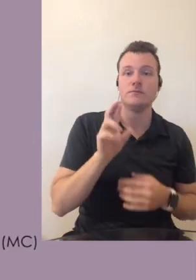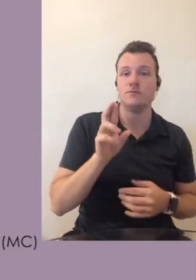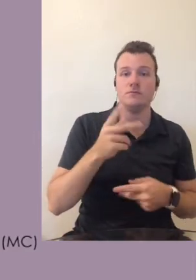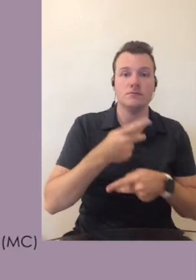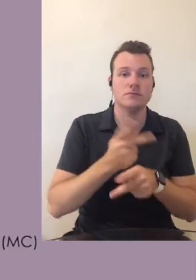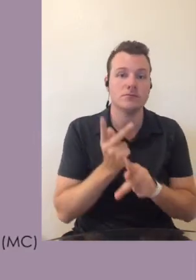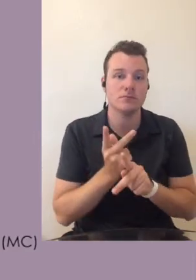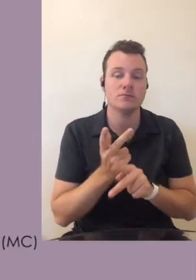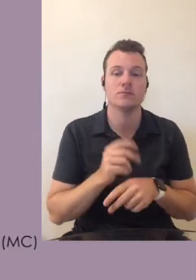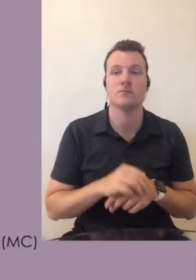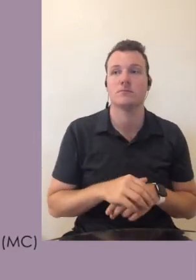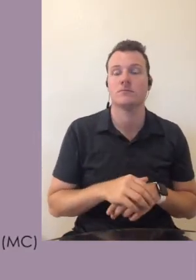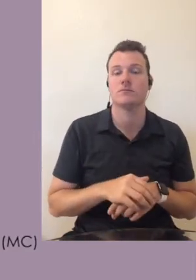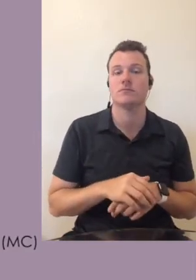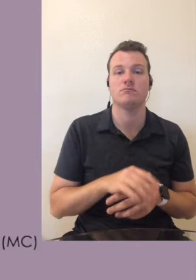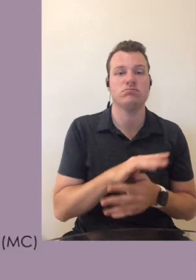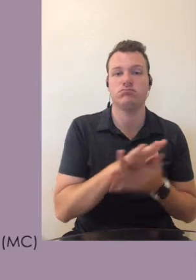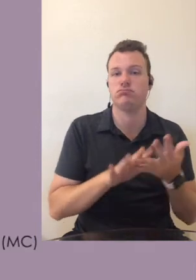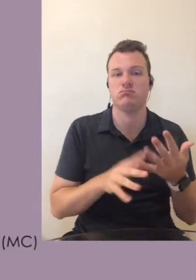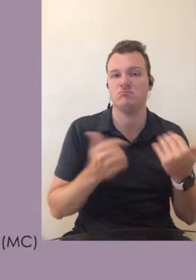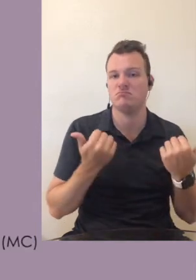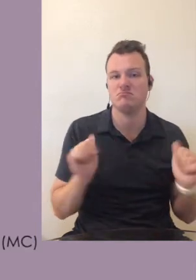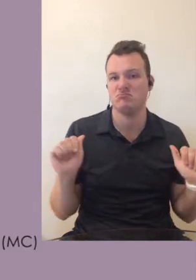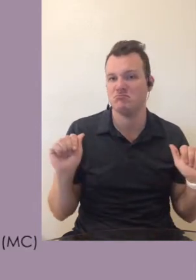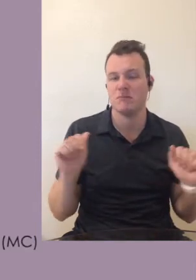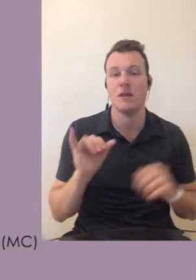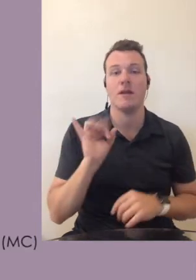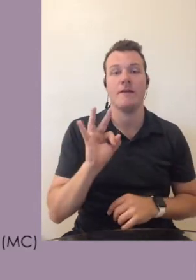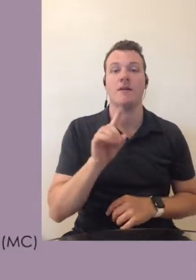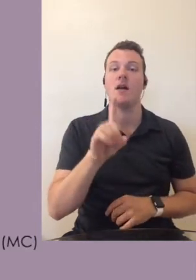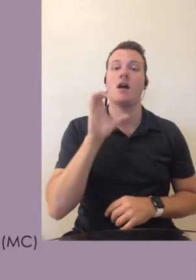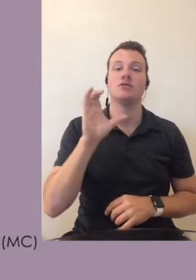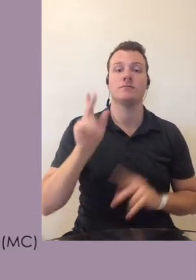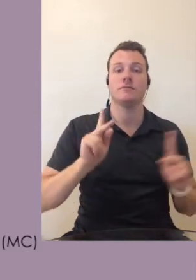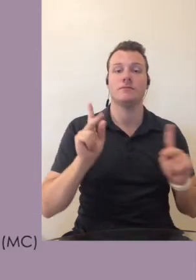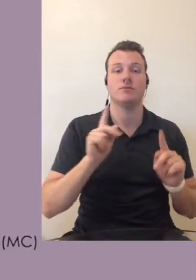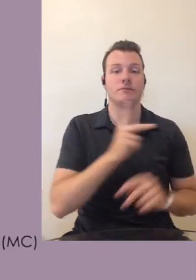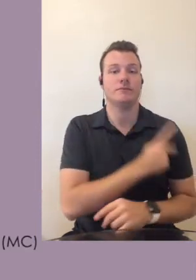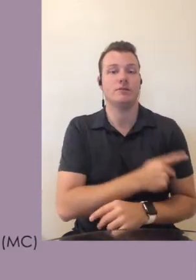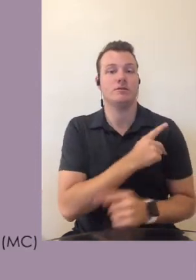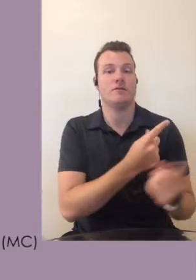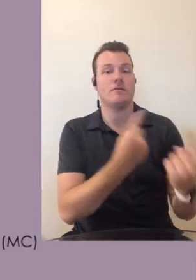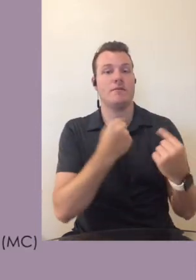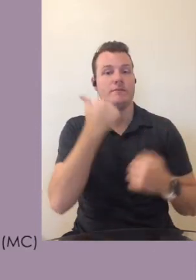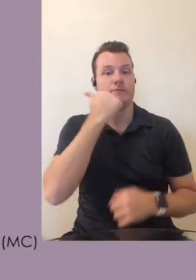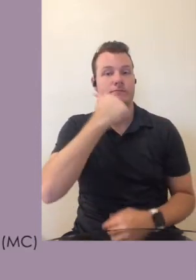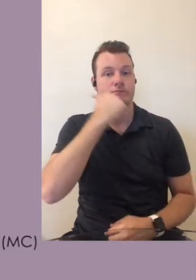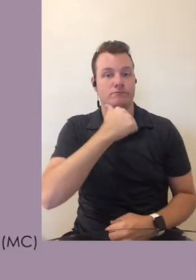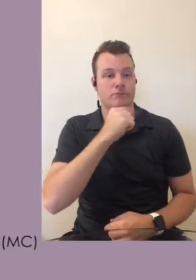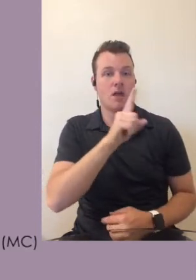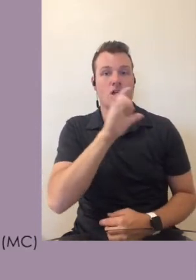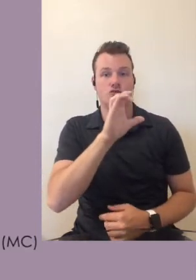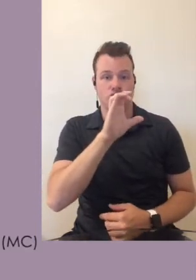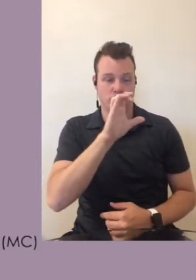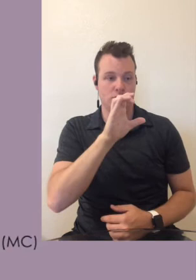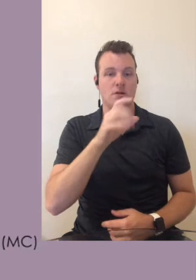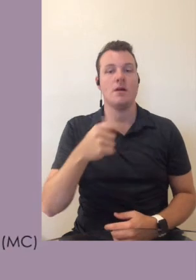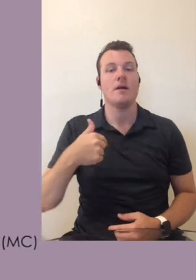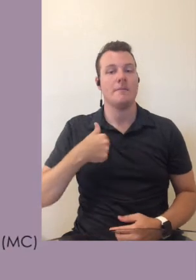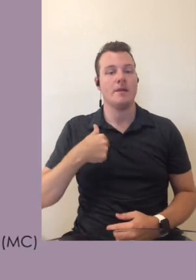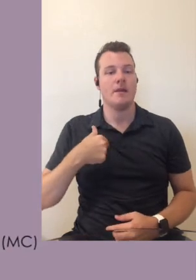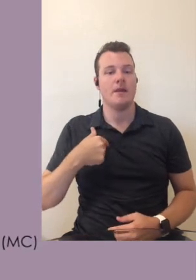or this could be for products, or this could be for anything else, if you're seeing 100 patients a day and you're only